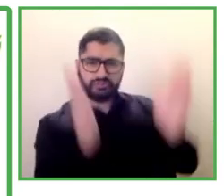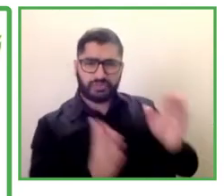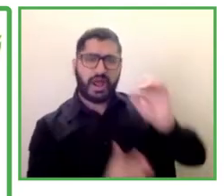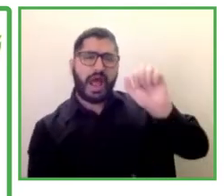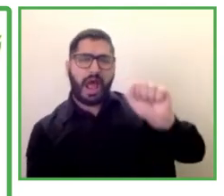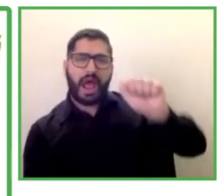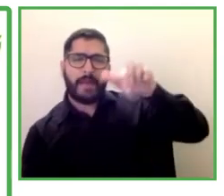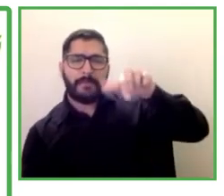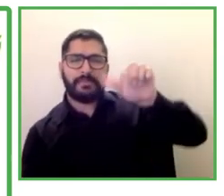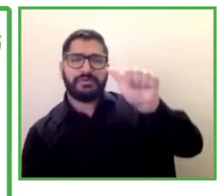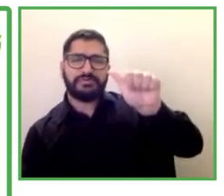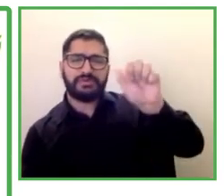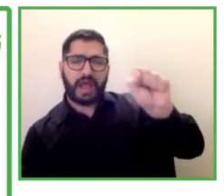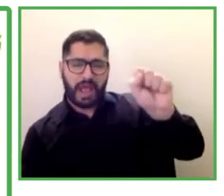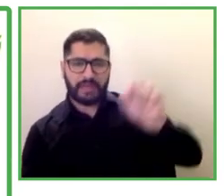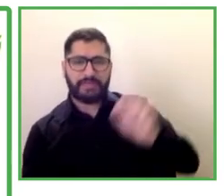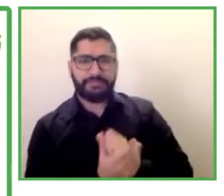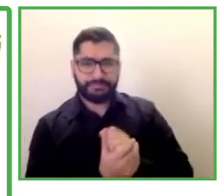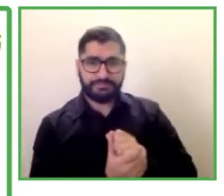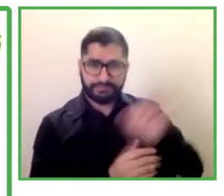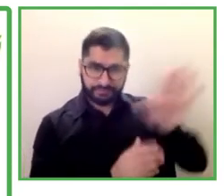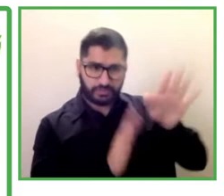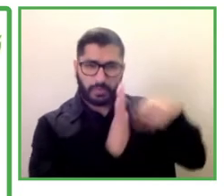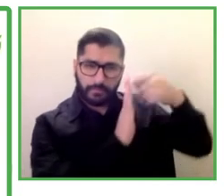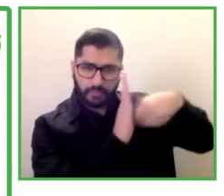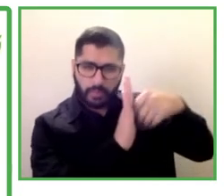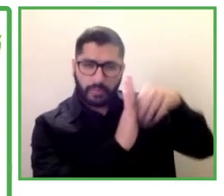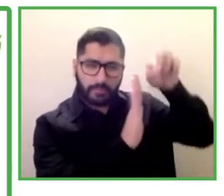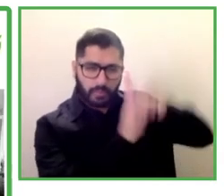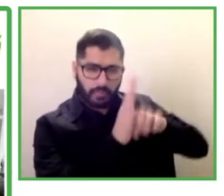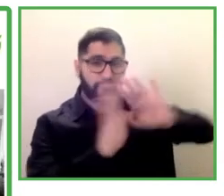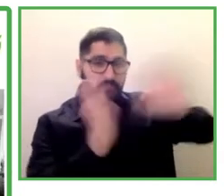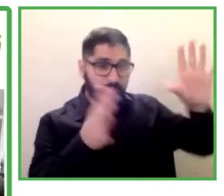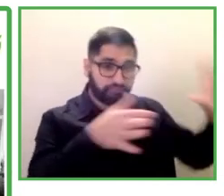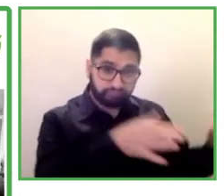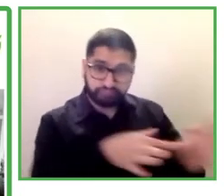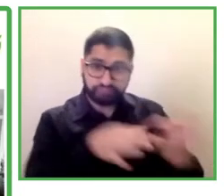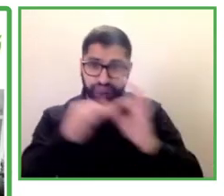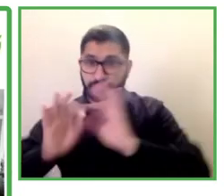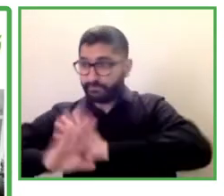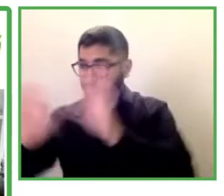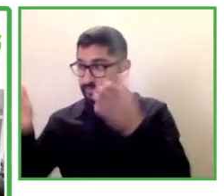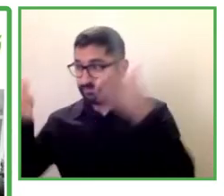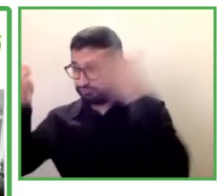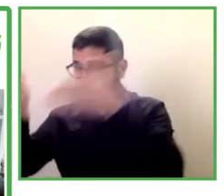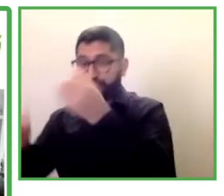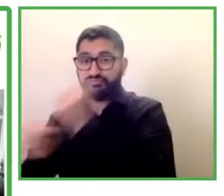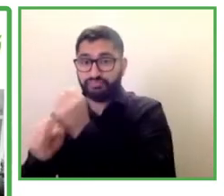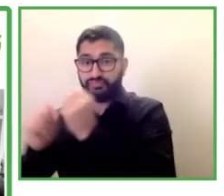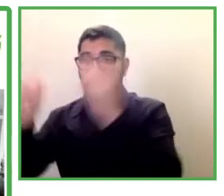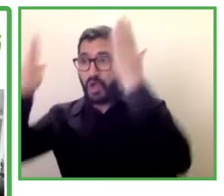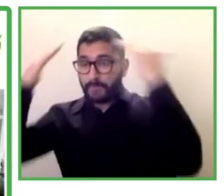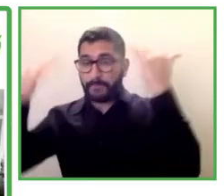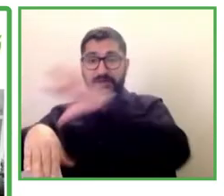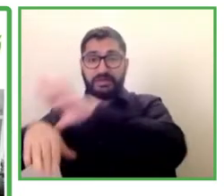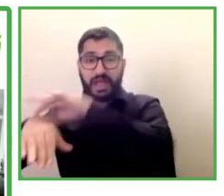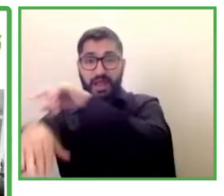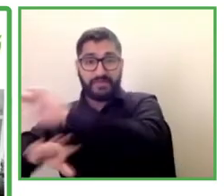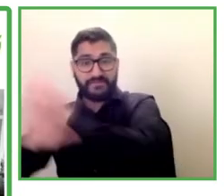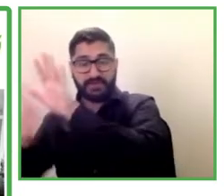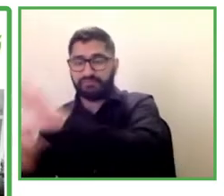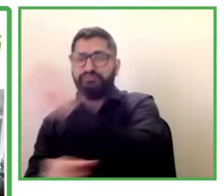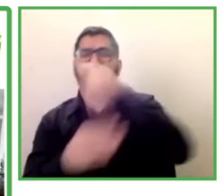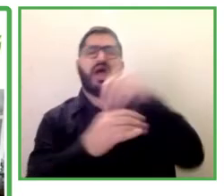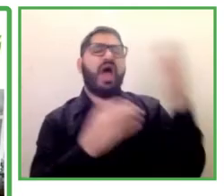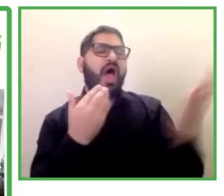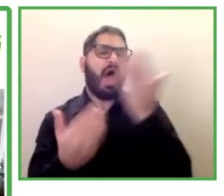We train them professionally through experience. And that training is in three main areas. You have